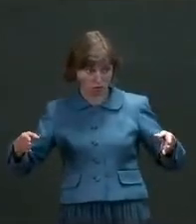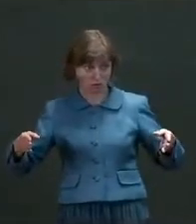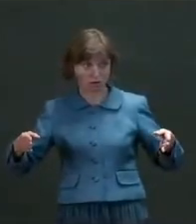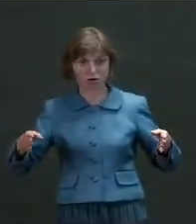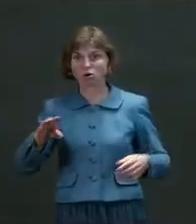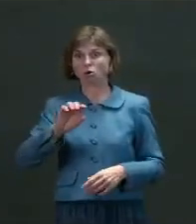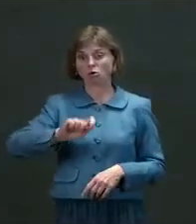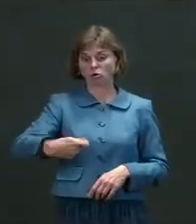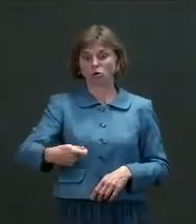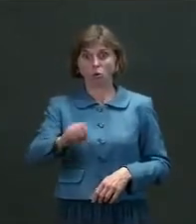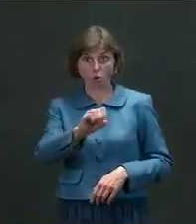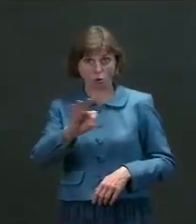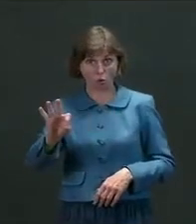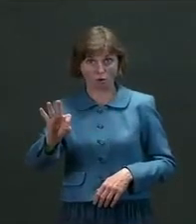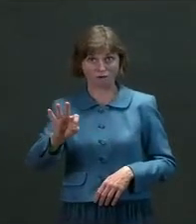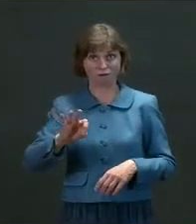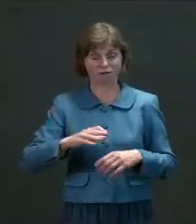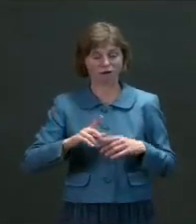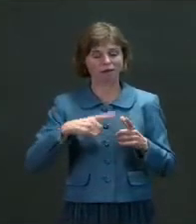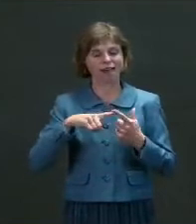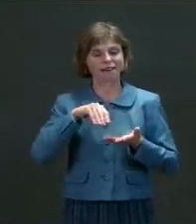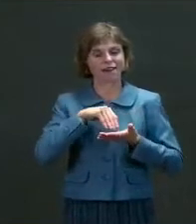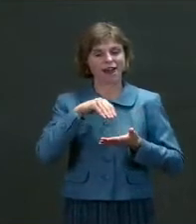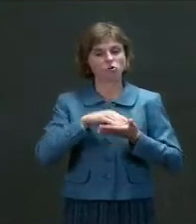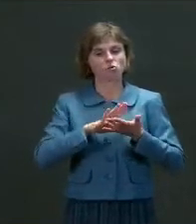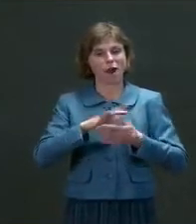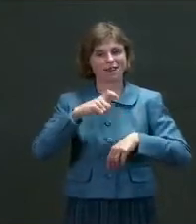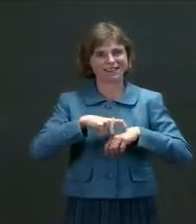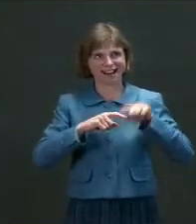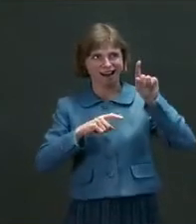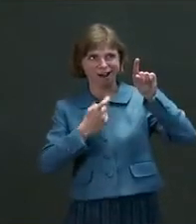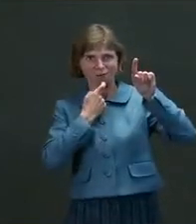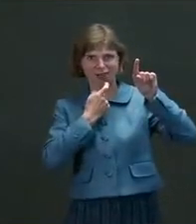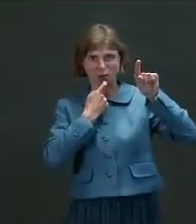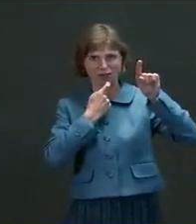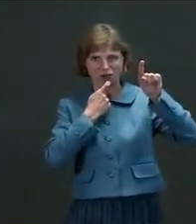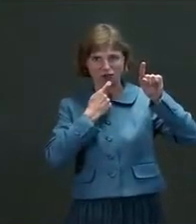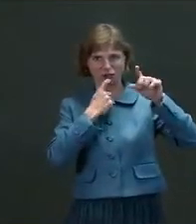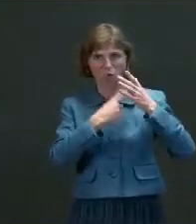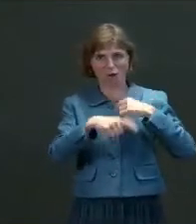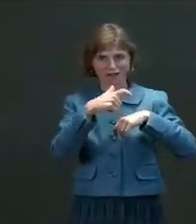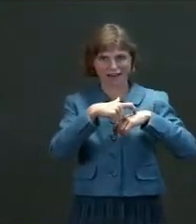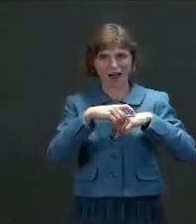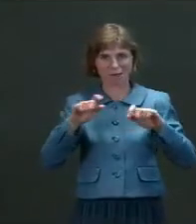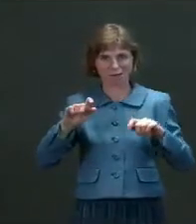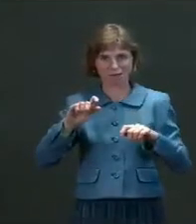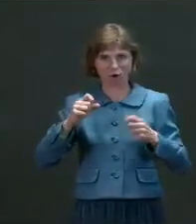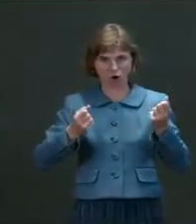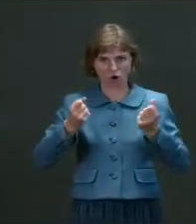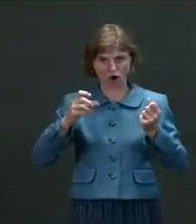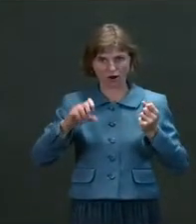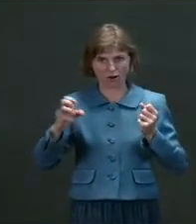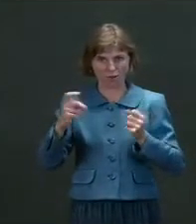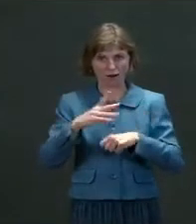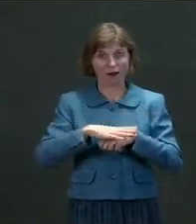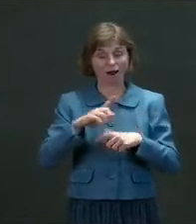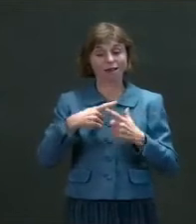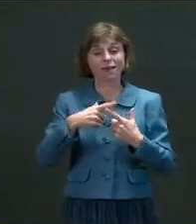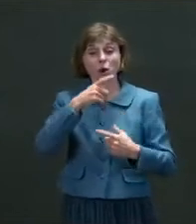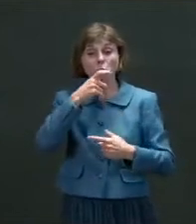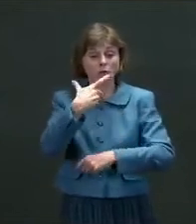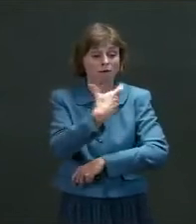turned off, and then they'll write the time on the windshield of when they've entered that pod. And then my vaccinator. My vaccinator is the